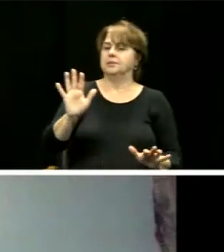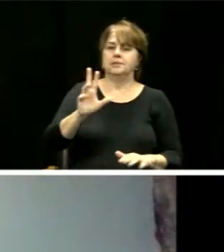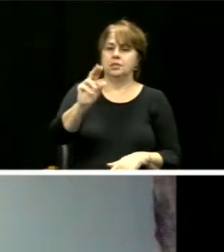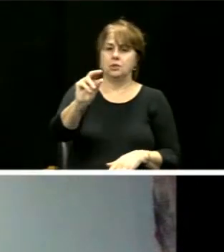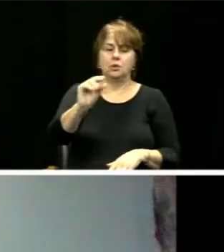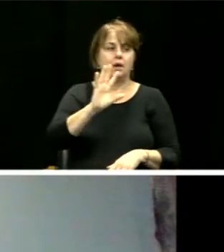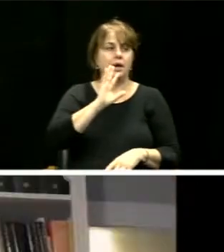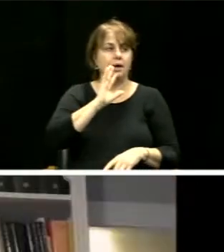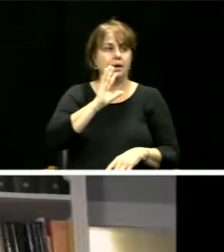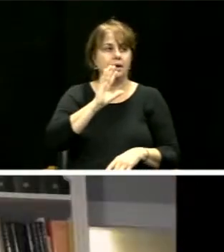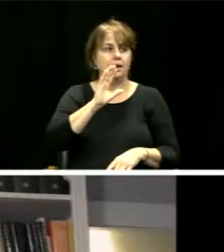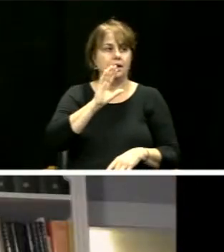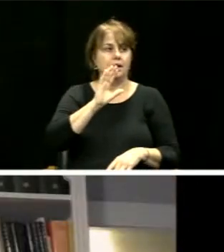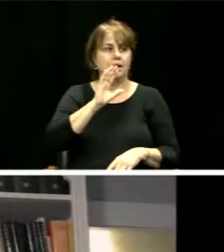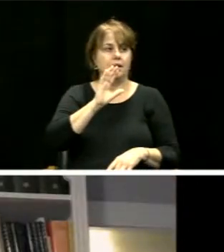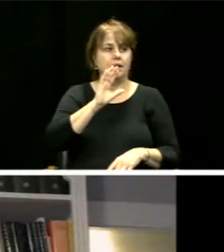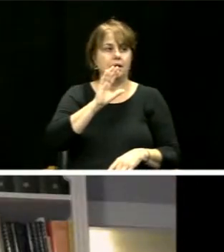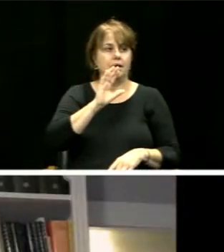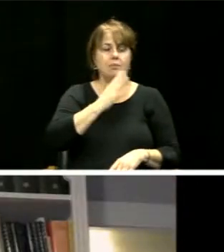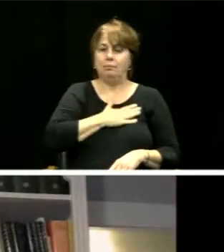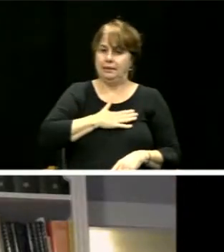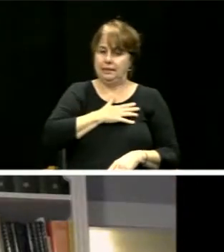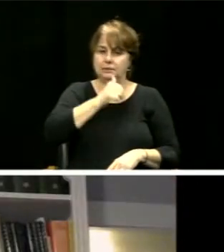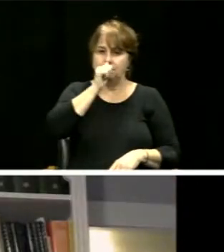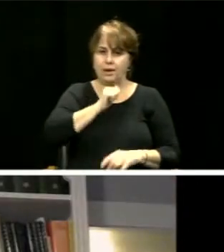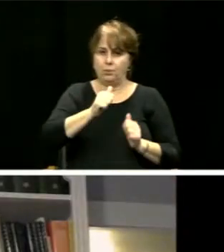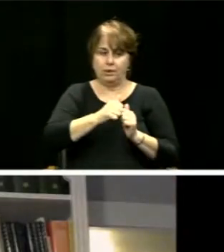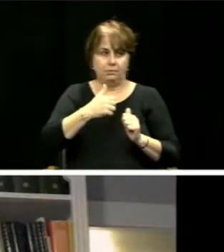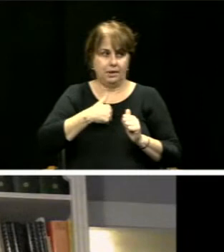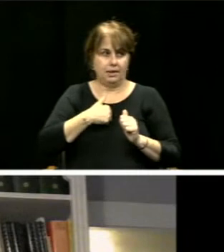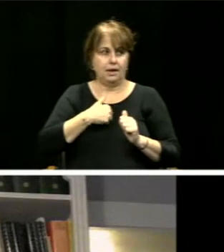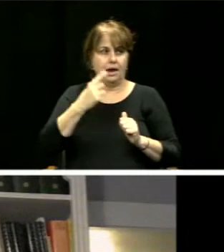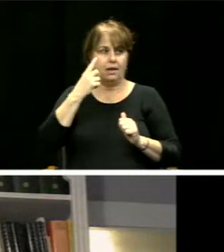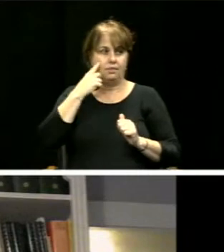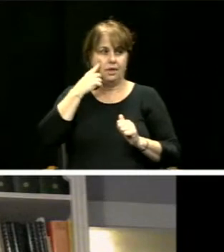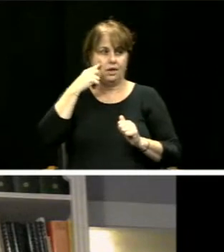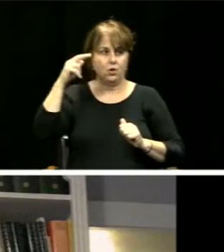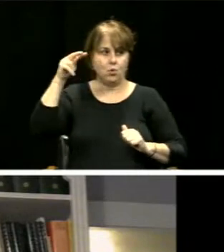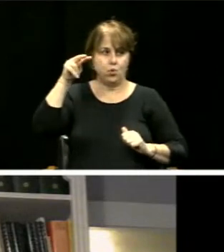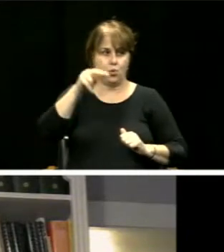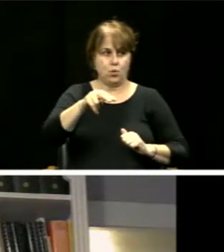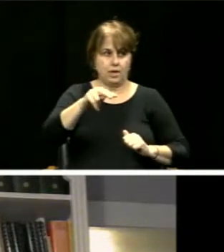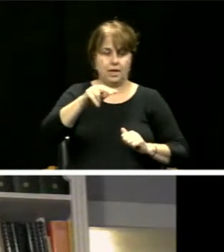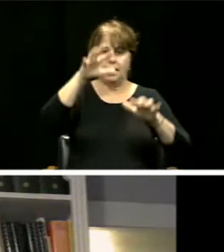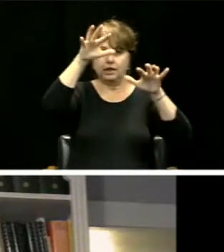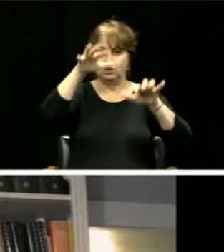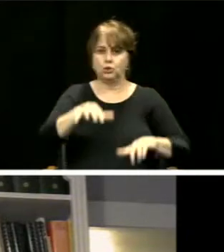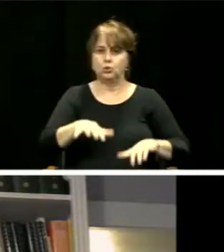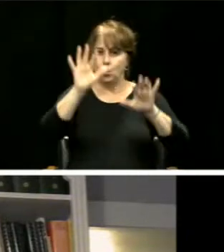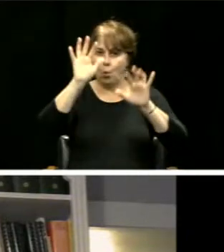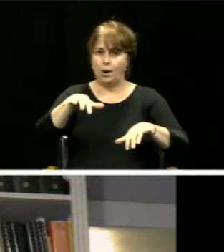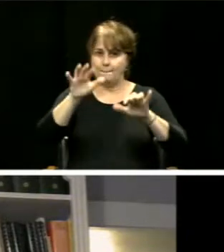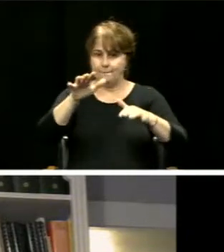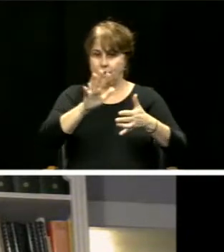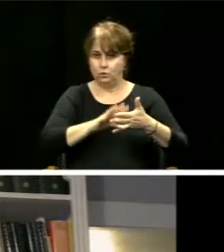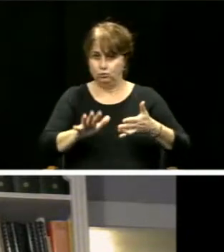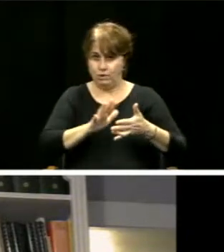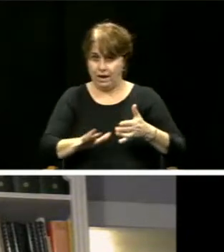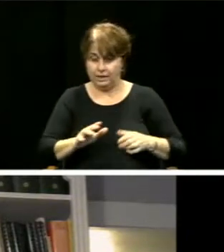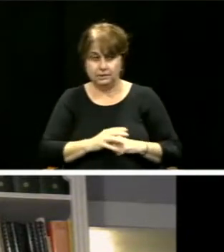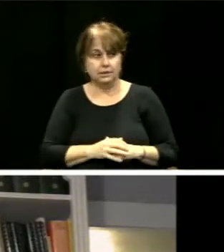that you're probably, and please bear with me, I think you're looking at the storm drains, okay? And